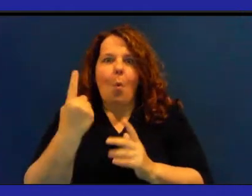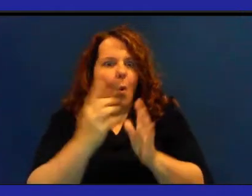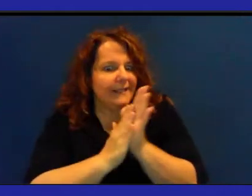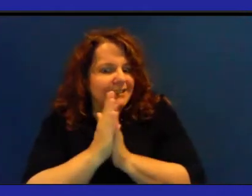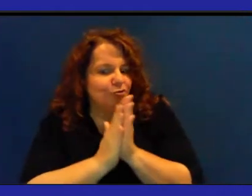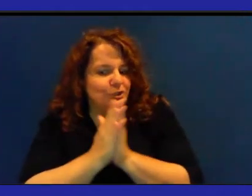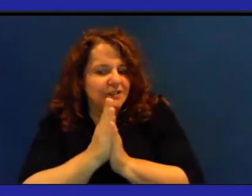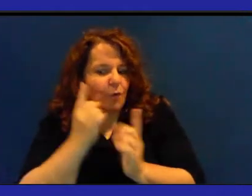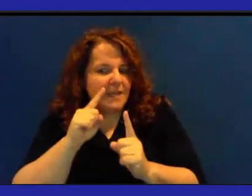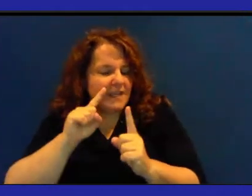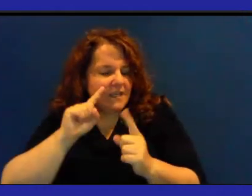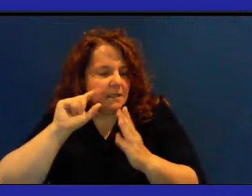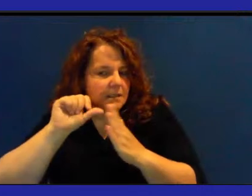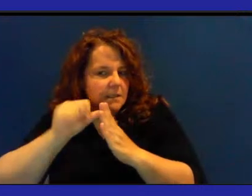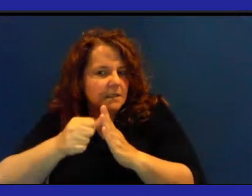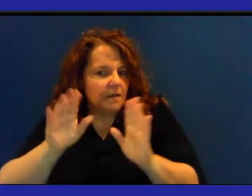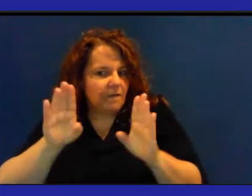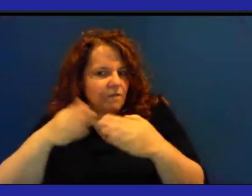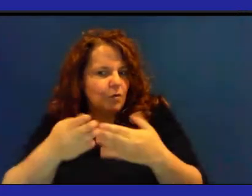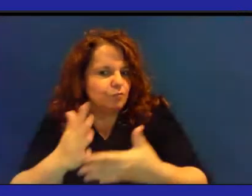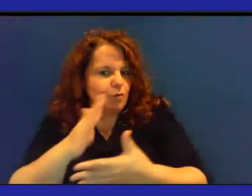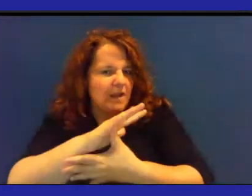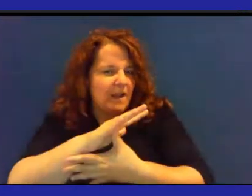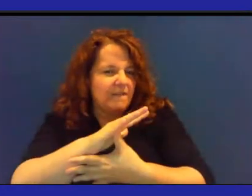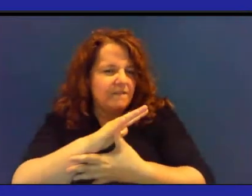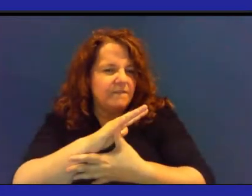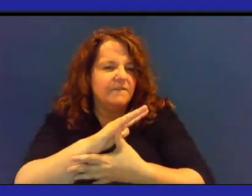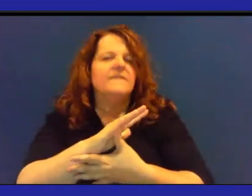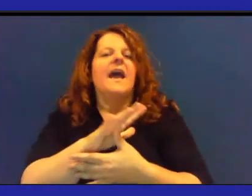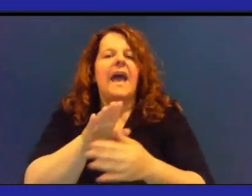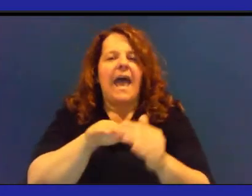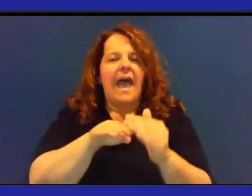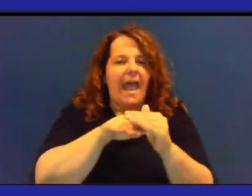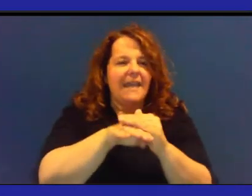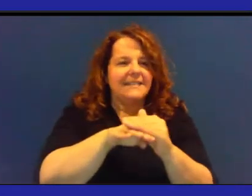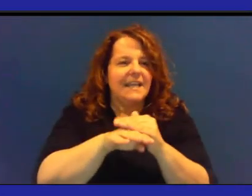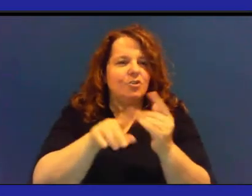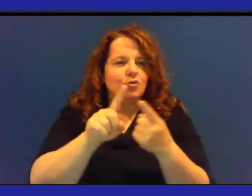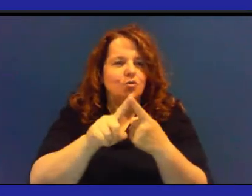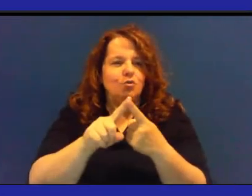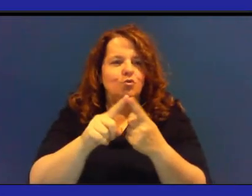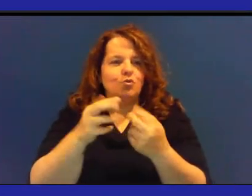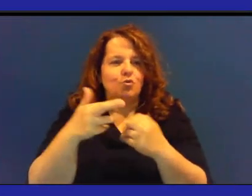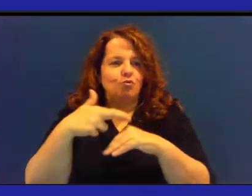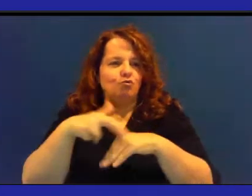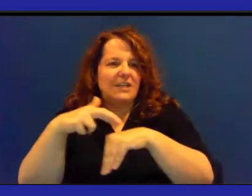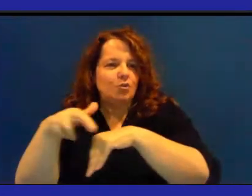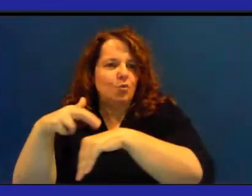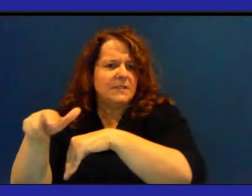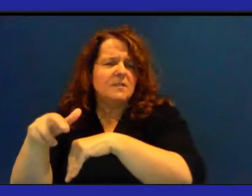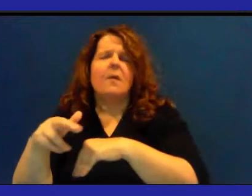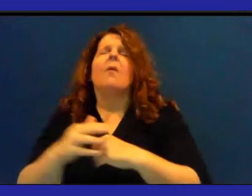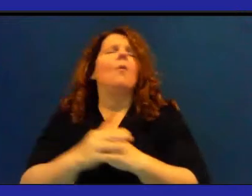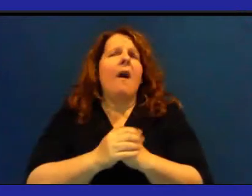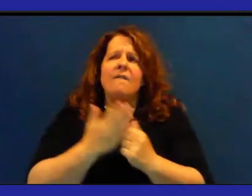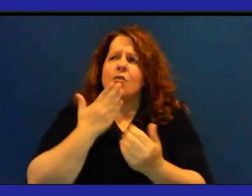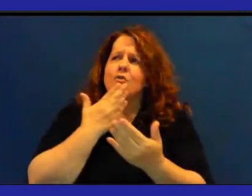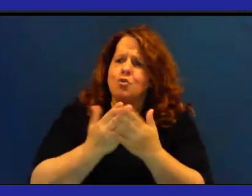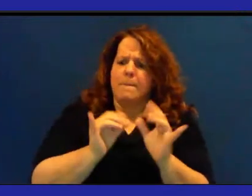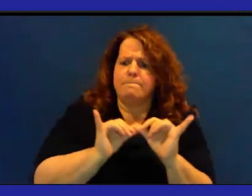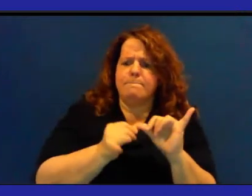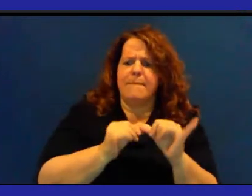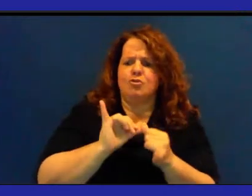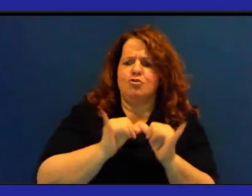think, is the priority need of facilitating access to resources. We have, I'd say, good measures in our dashboard currently